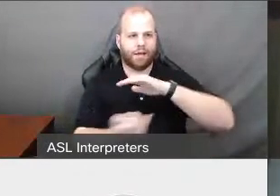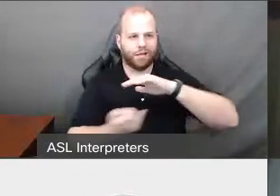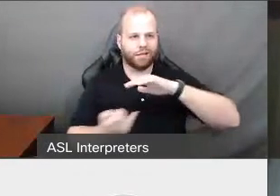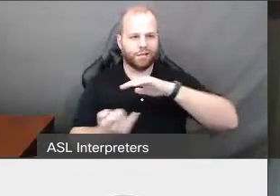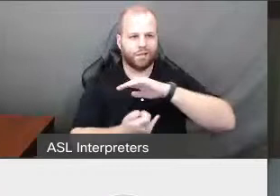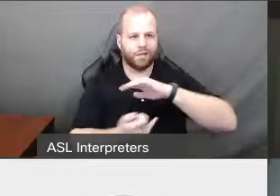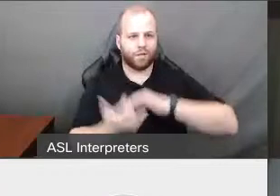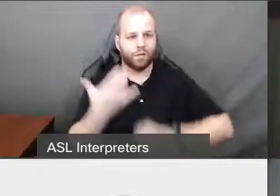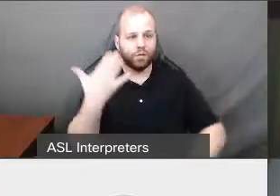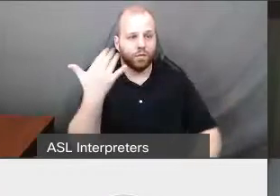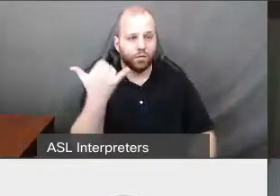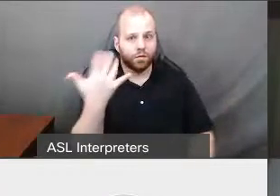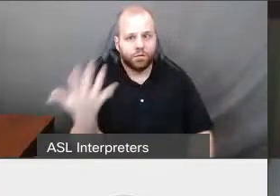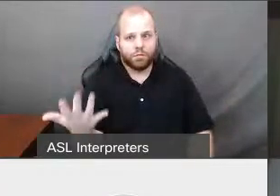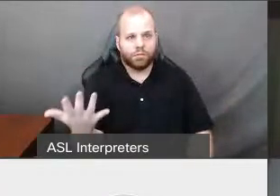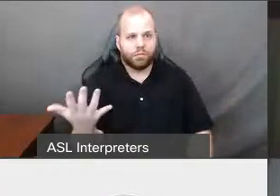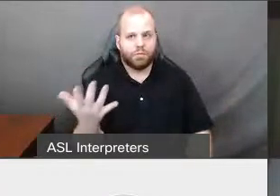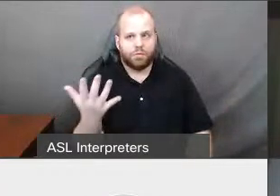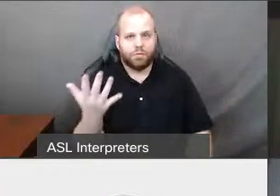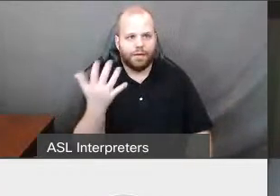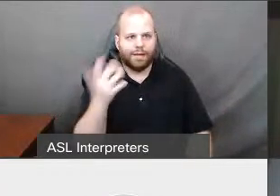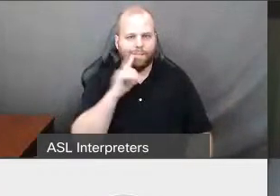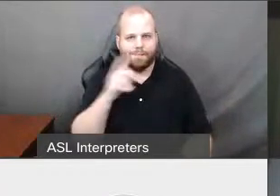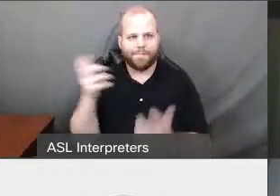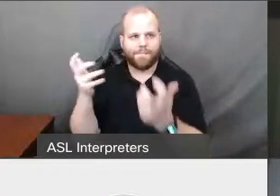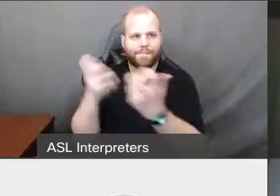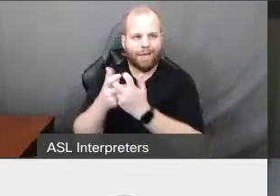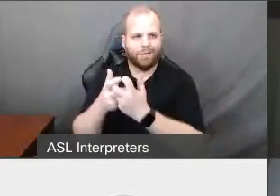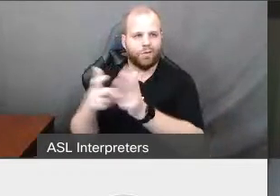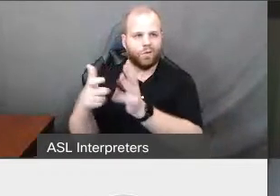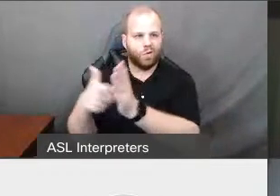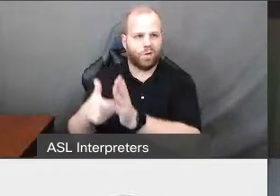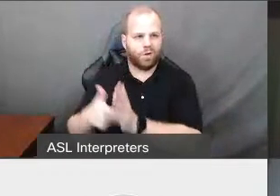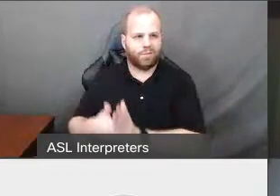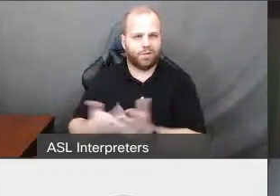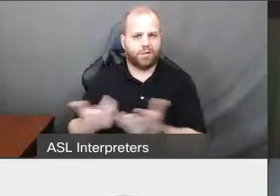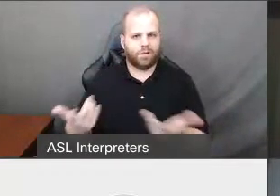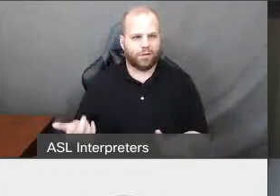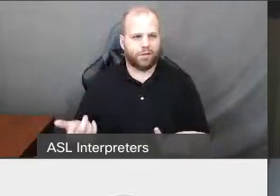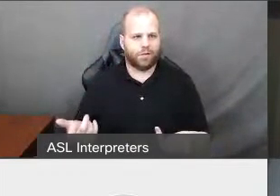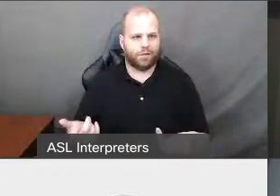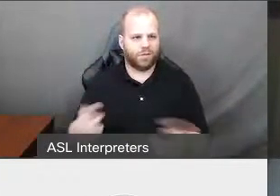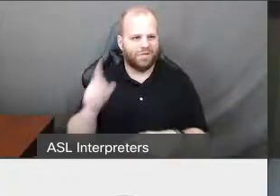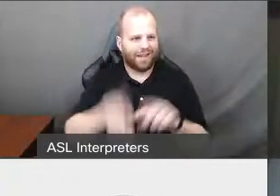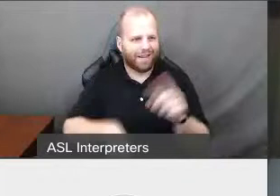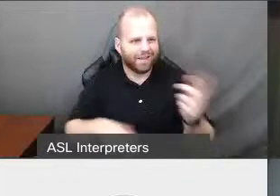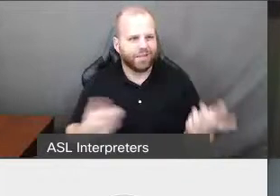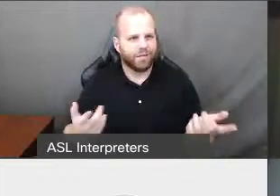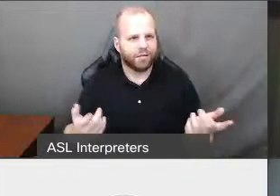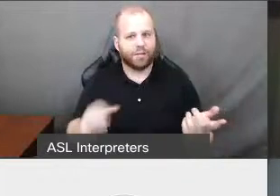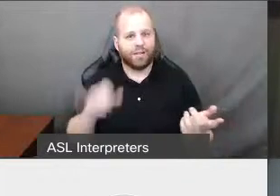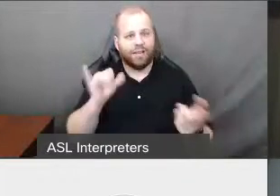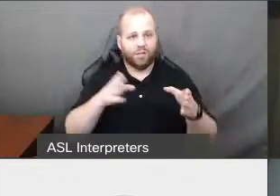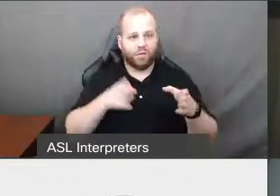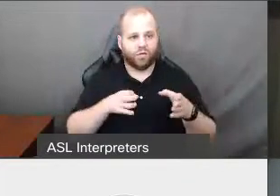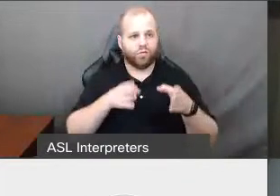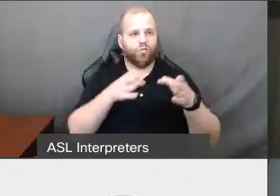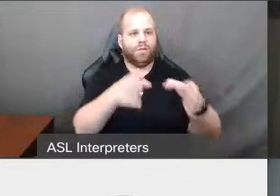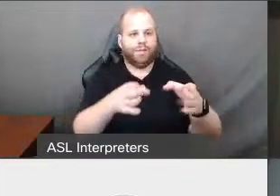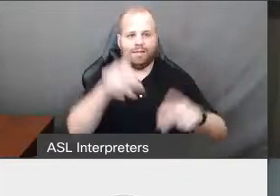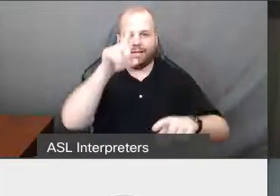it complies with the ordinance. This street will not